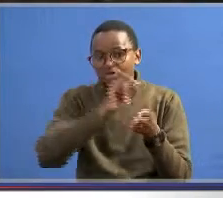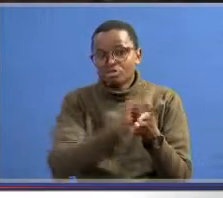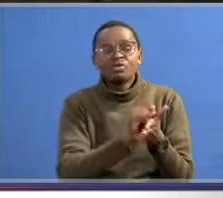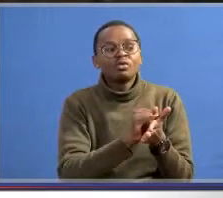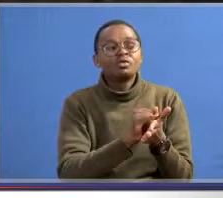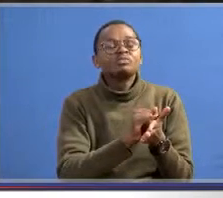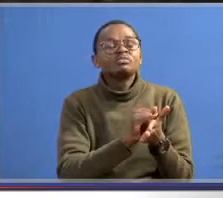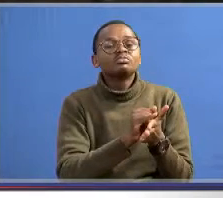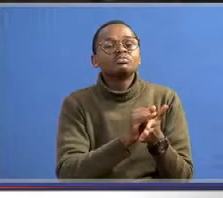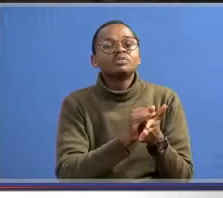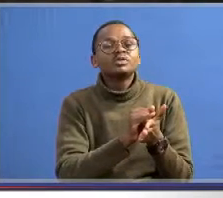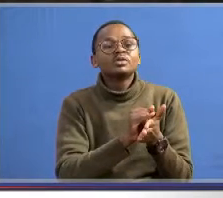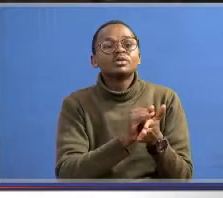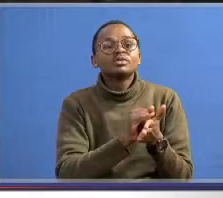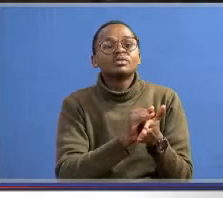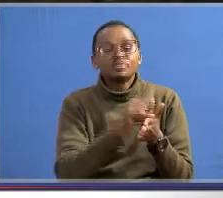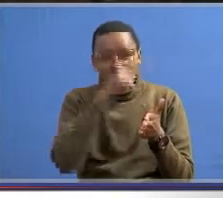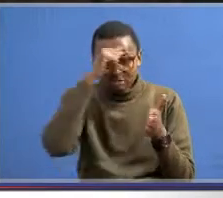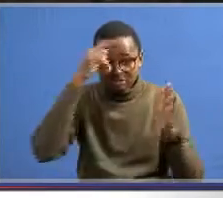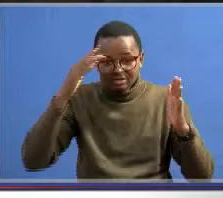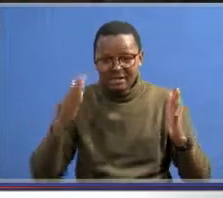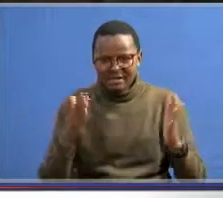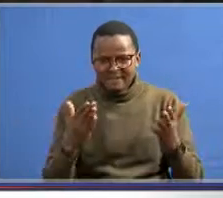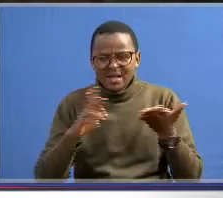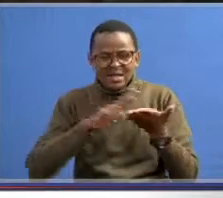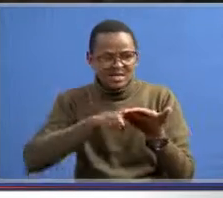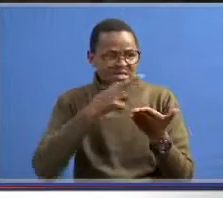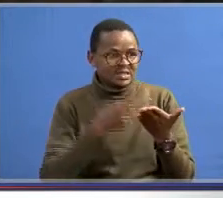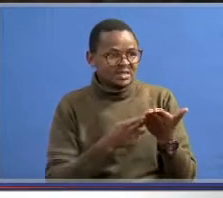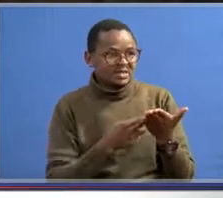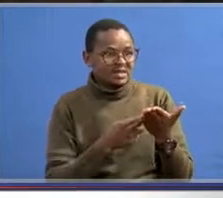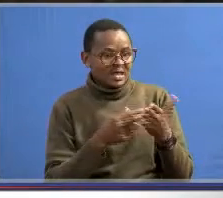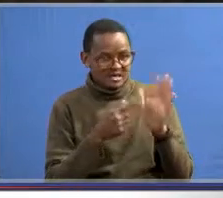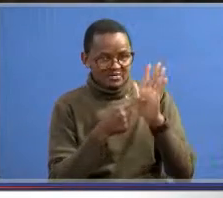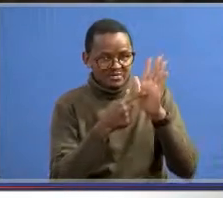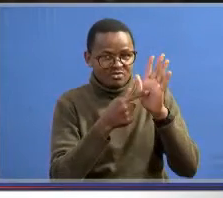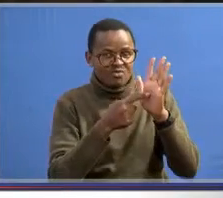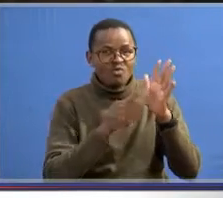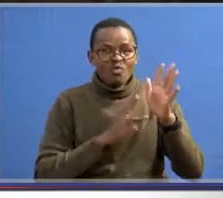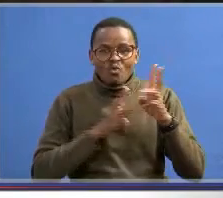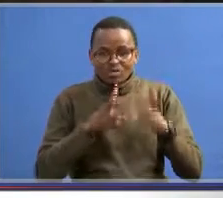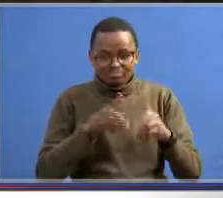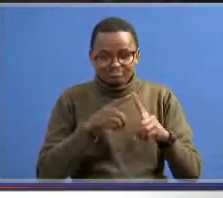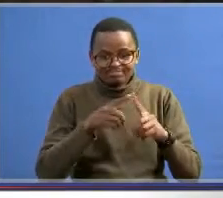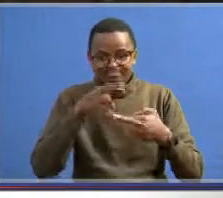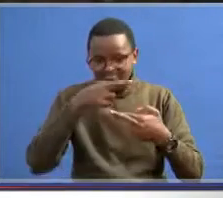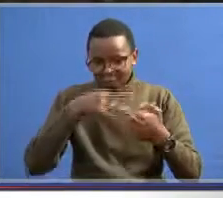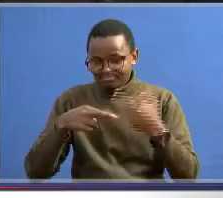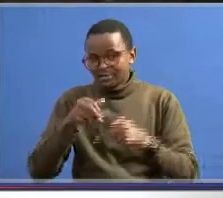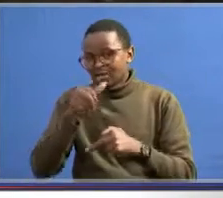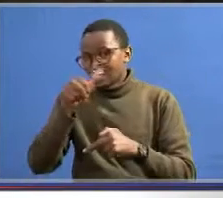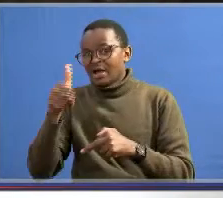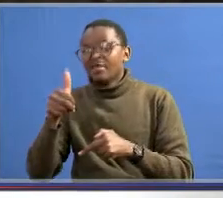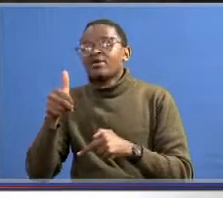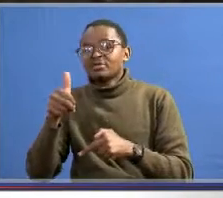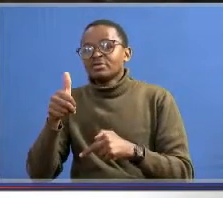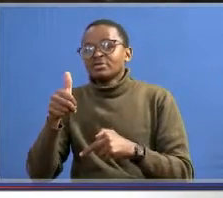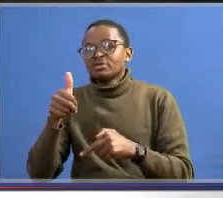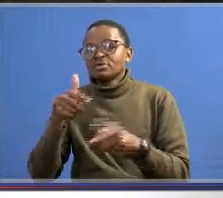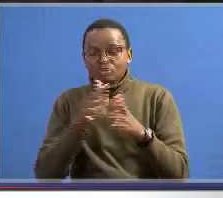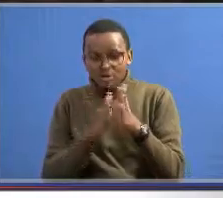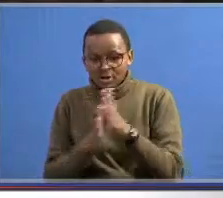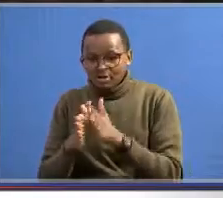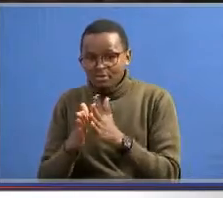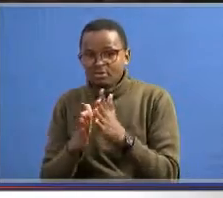and with a view to mobilizing additional resources, they have indicated their willingness to review the rest of their portfolio to align